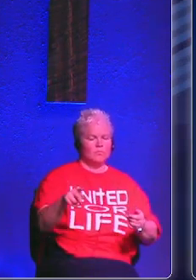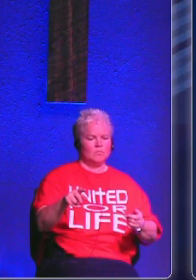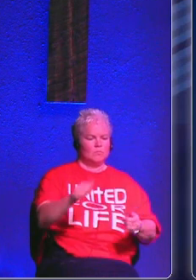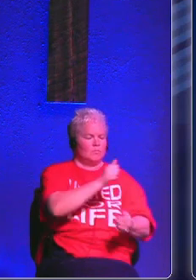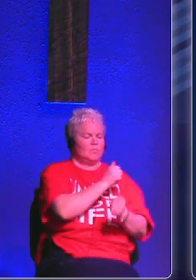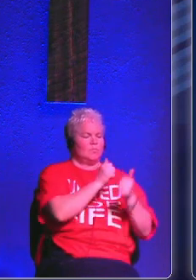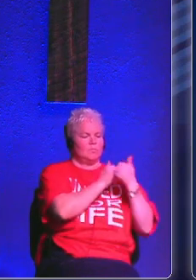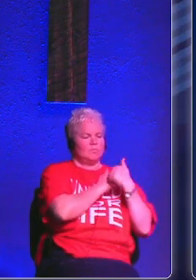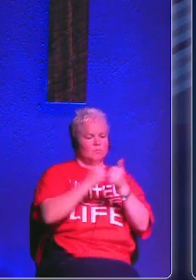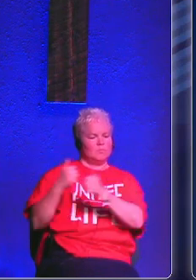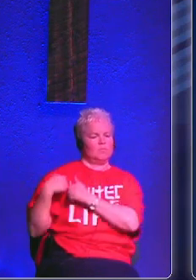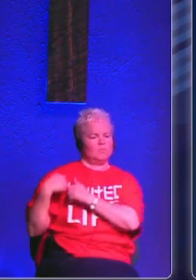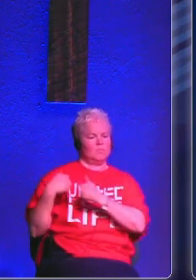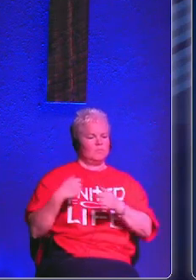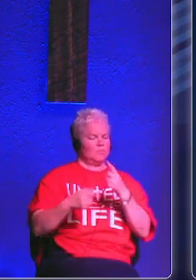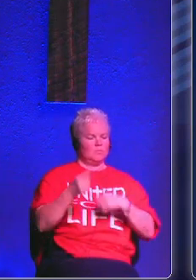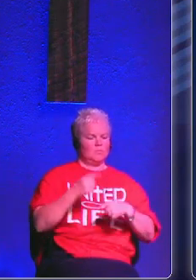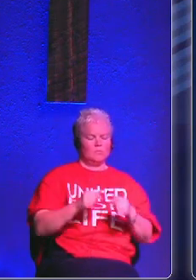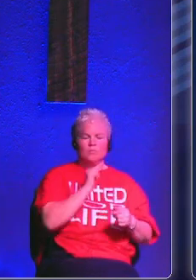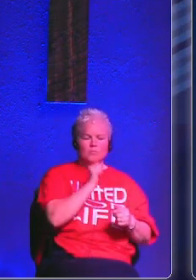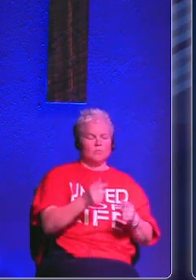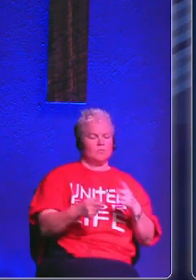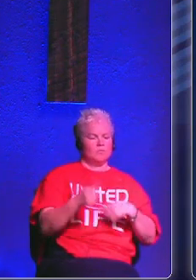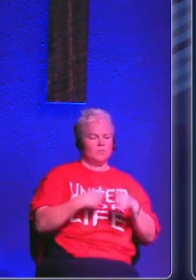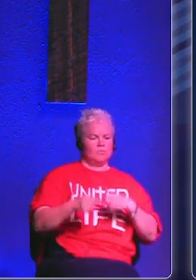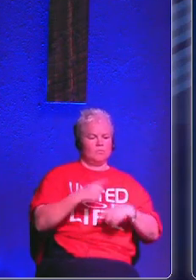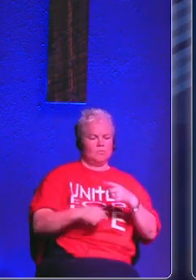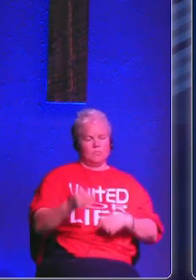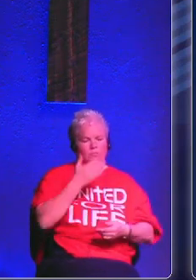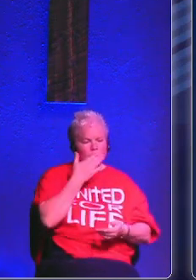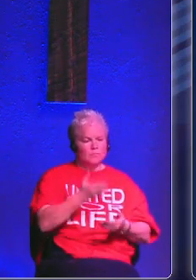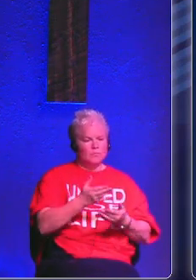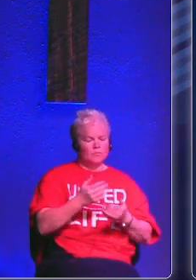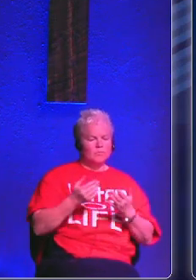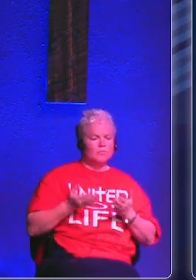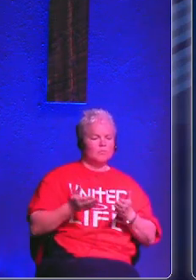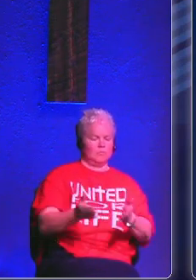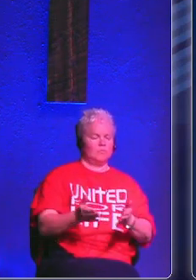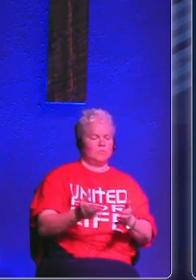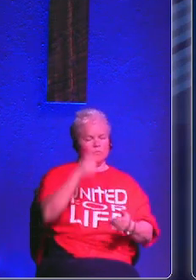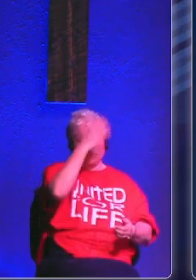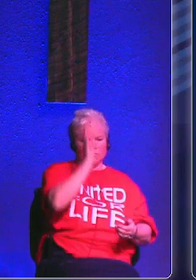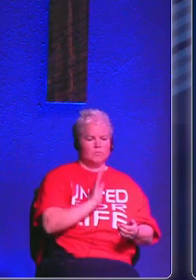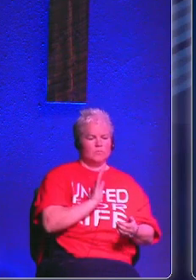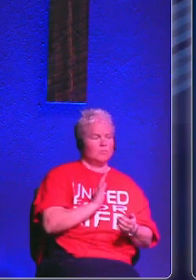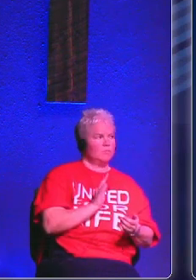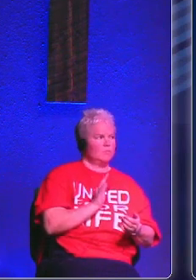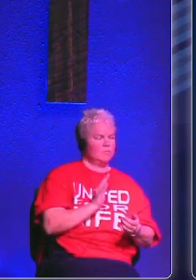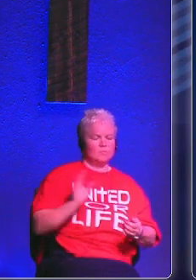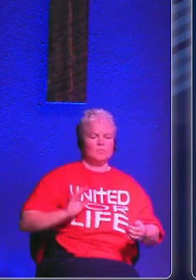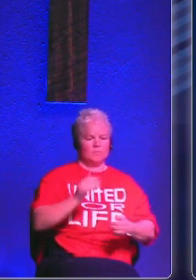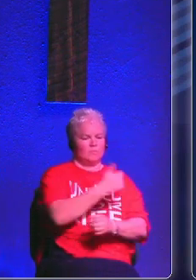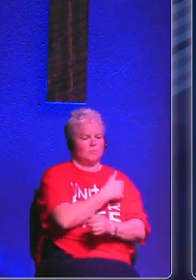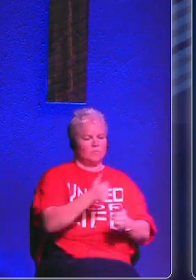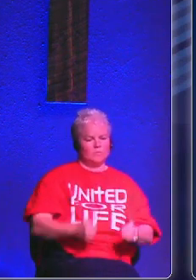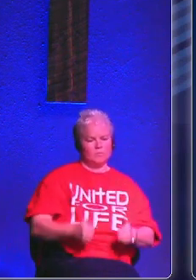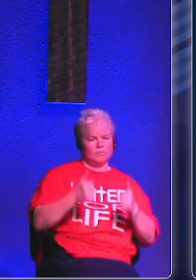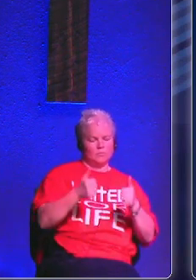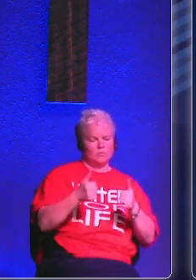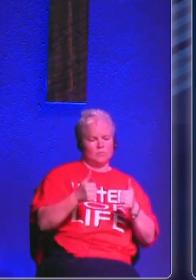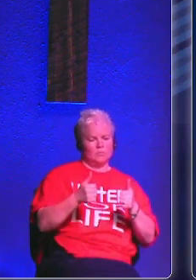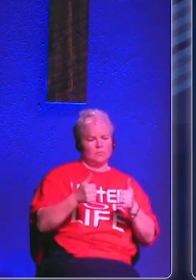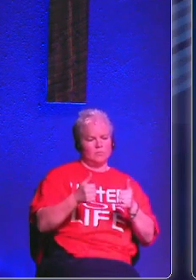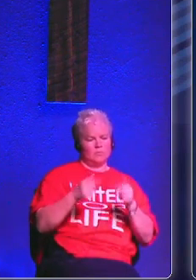or politics. Well, don't come to my house because Thanksgiving is about being thankful for what God did in our